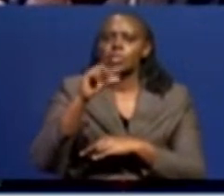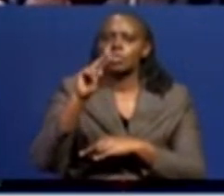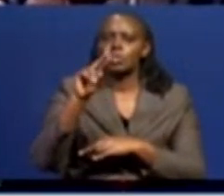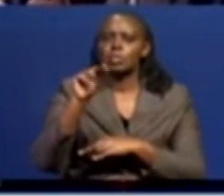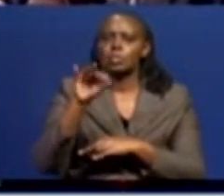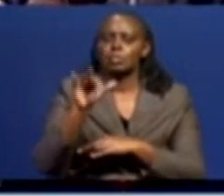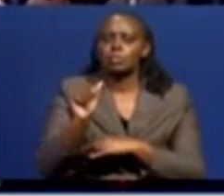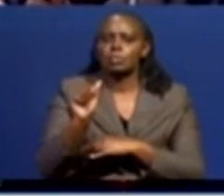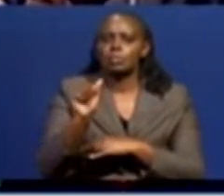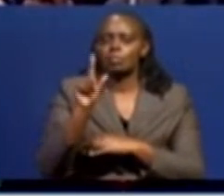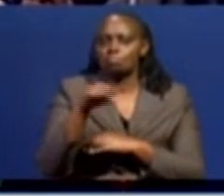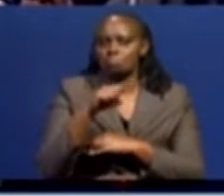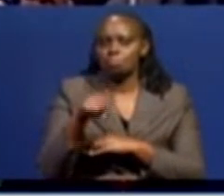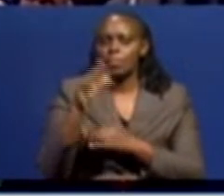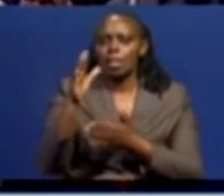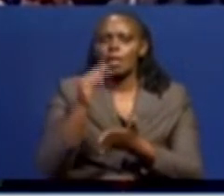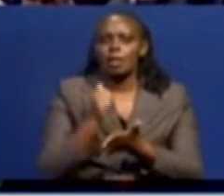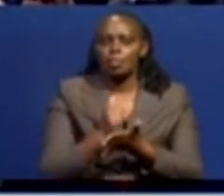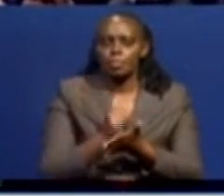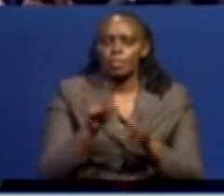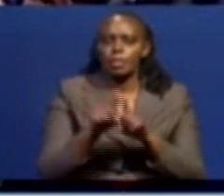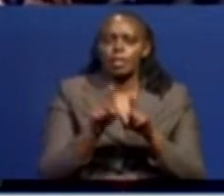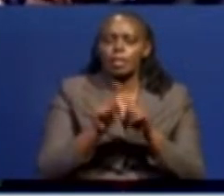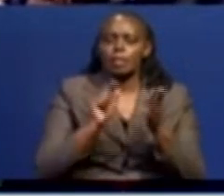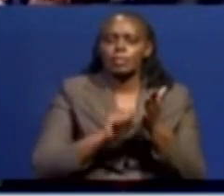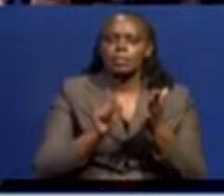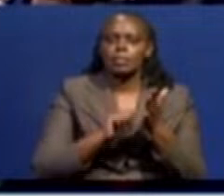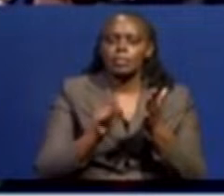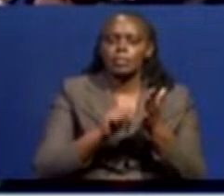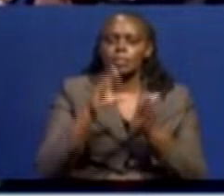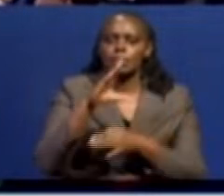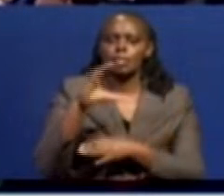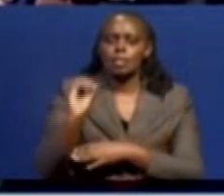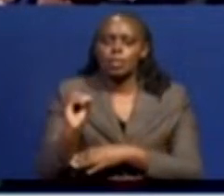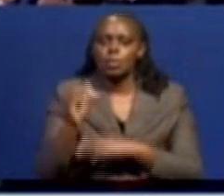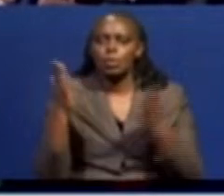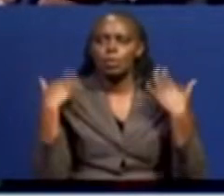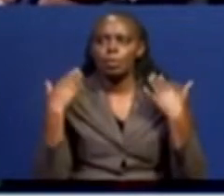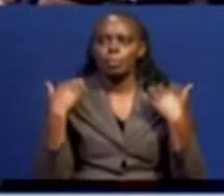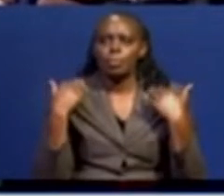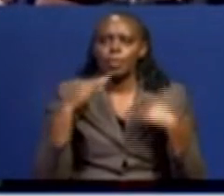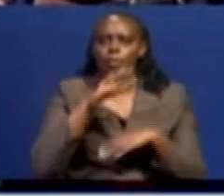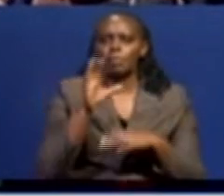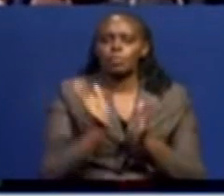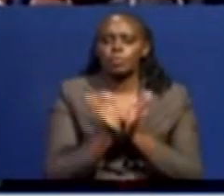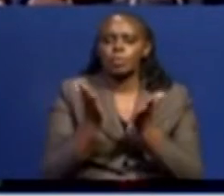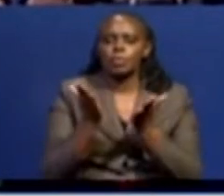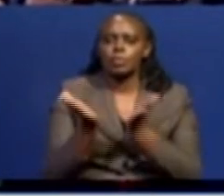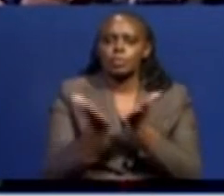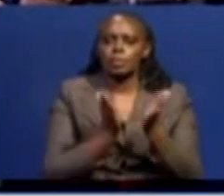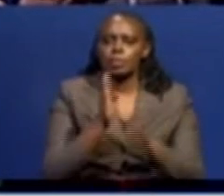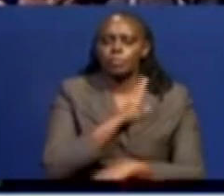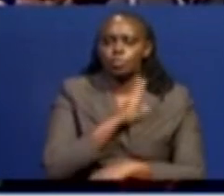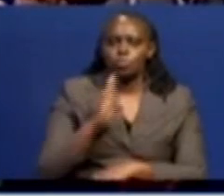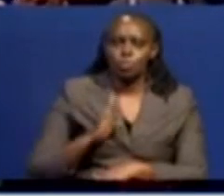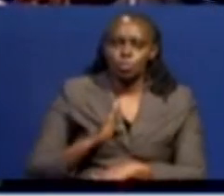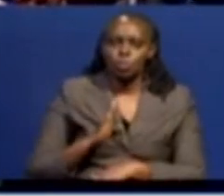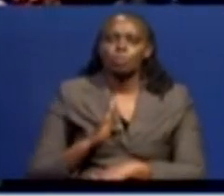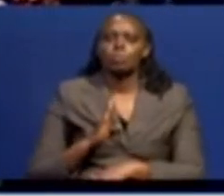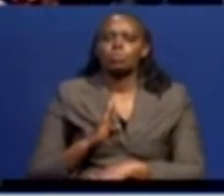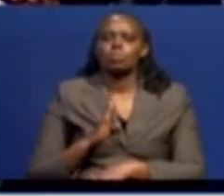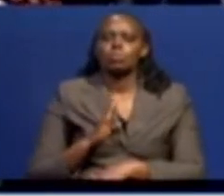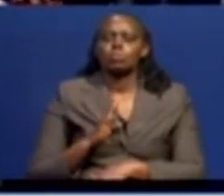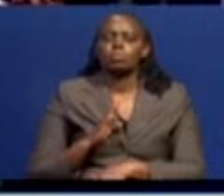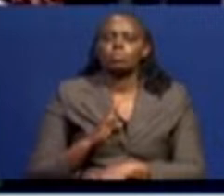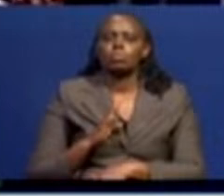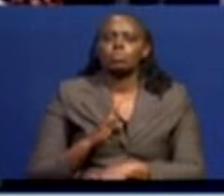Virginia Kawira Mireti revoking her appointment as the Secretary/CEO of the Meru County Public Service